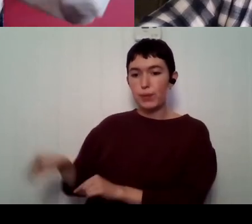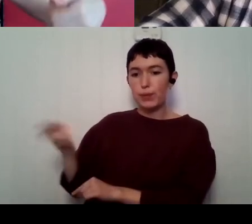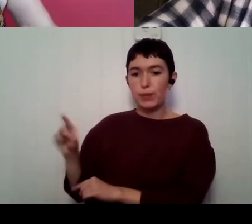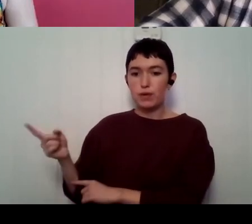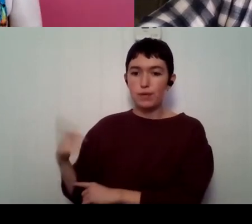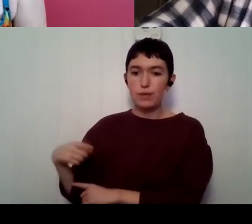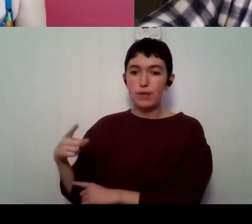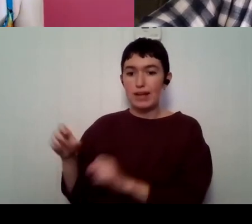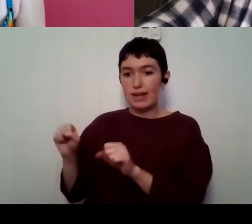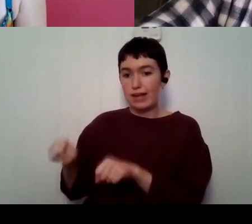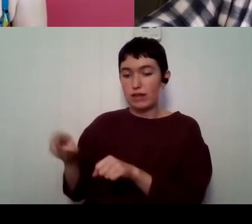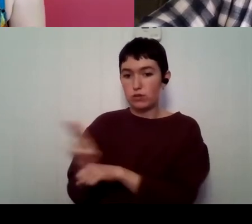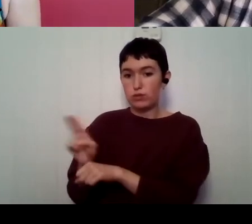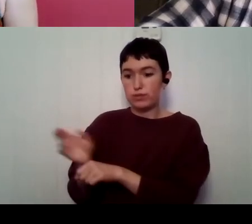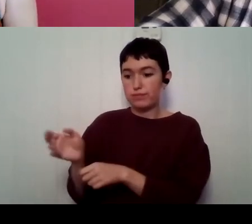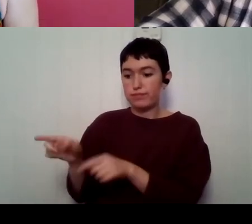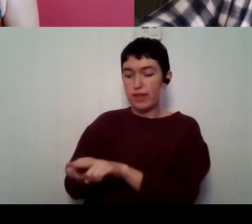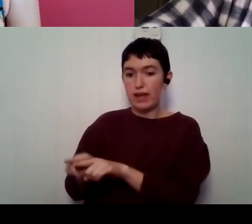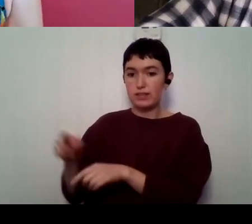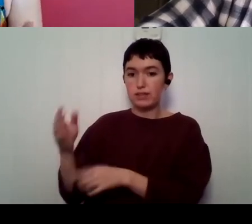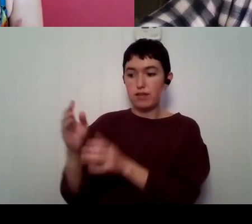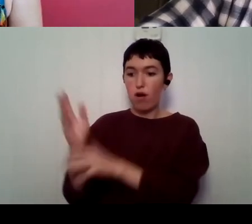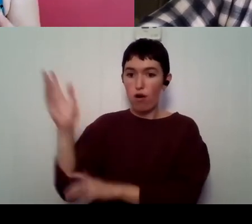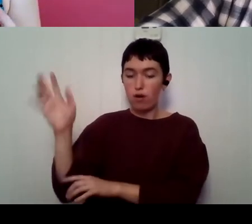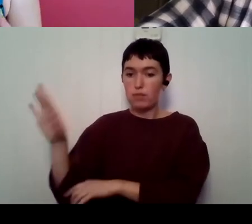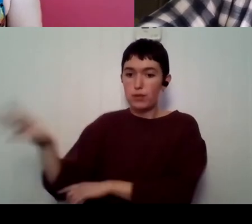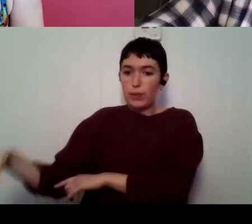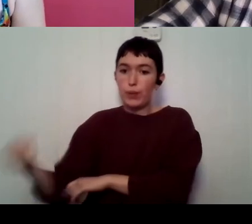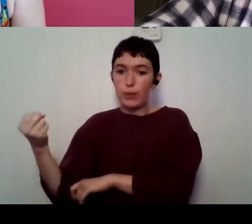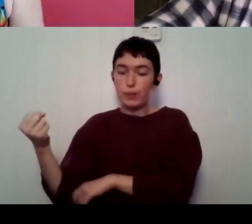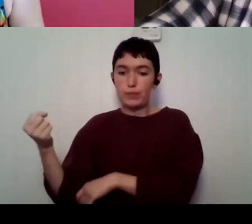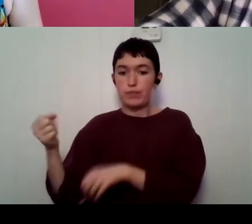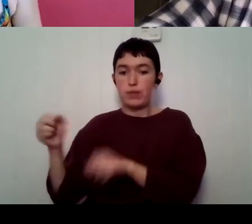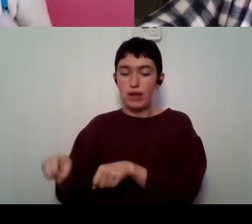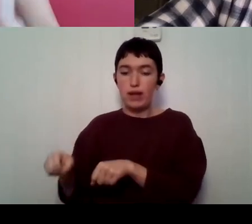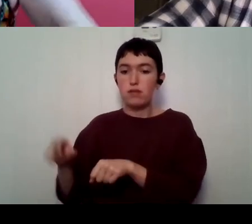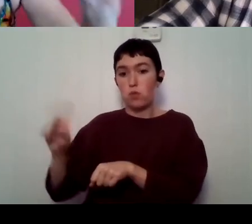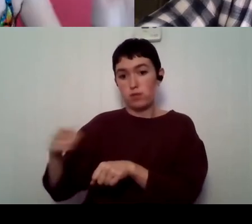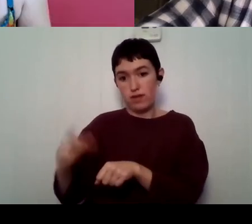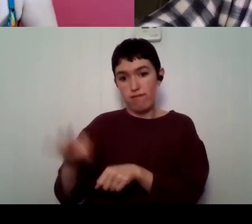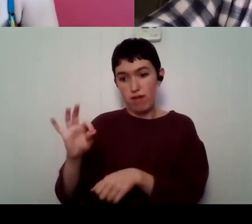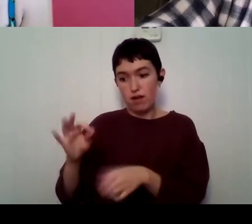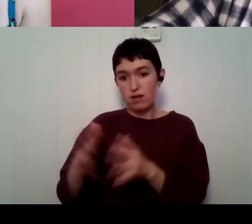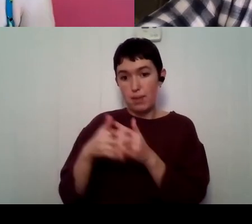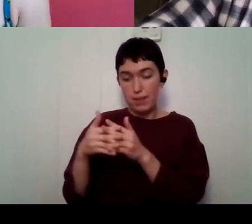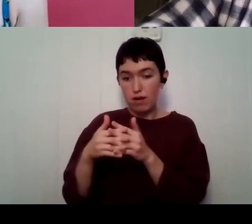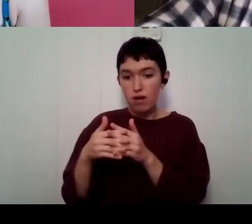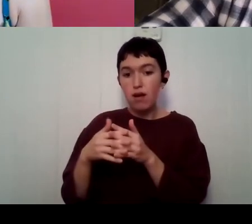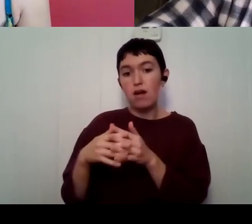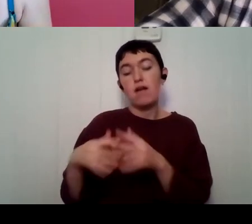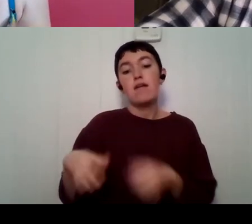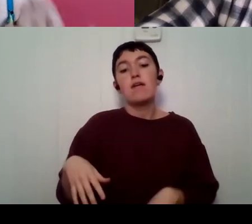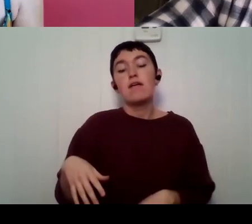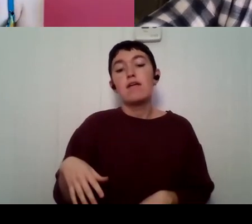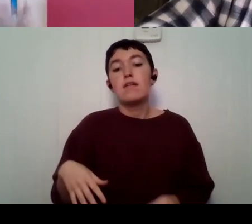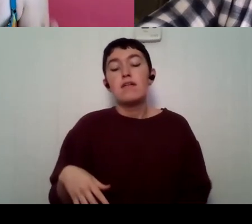grab onto things. You only find that in monkeys in the Americas. Spider monkeys, howlers, capuchins here in the region have one. Lemurs do not, but their tail helps them